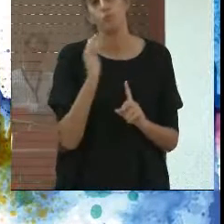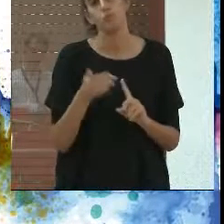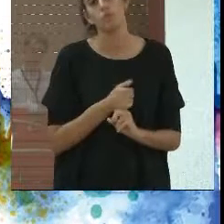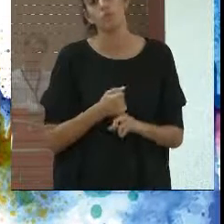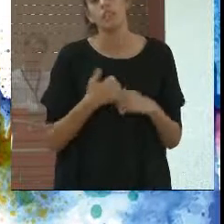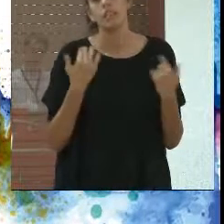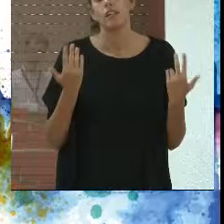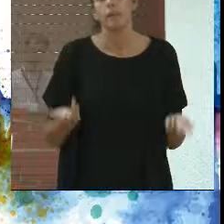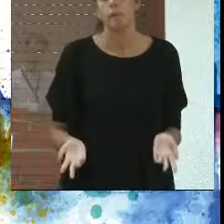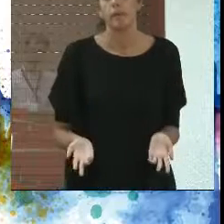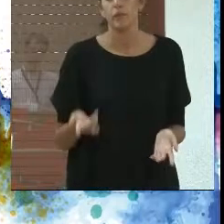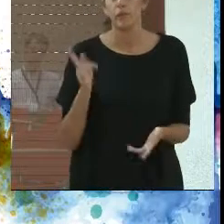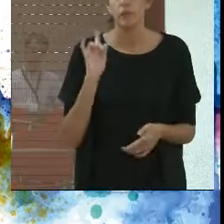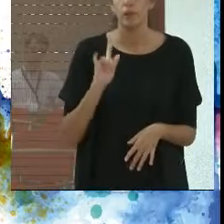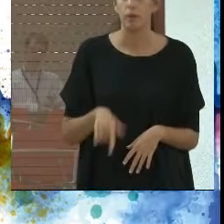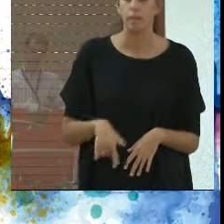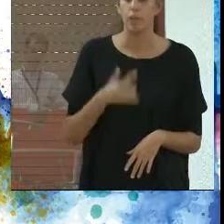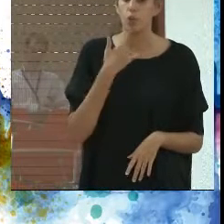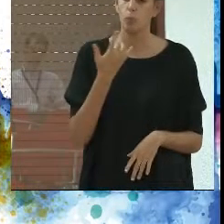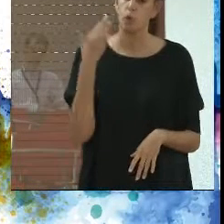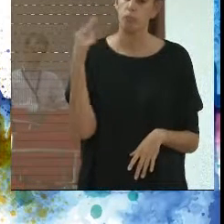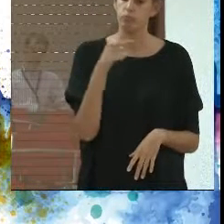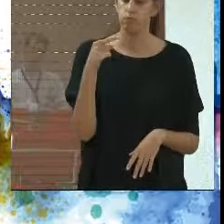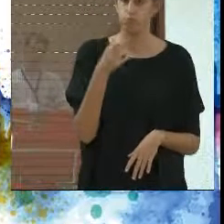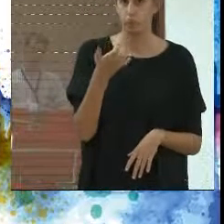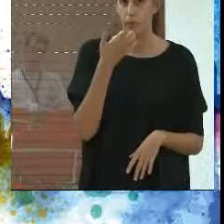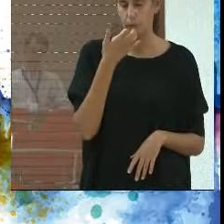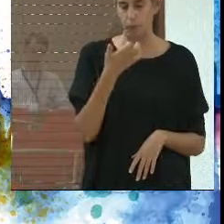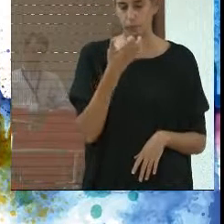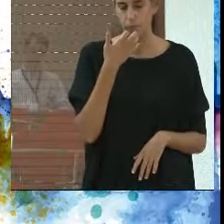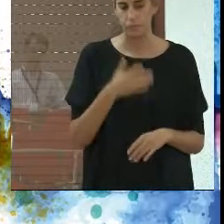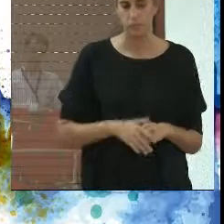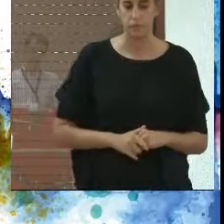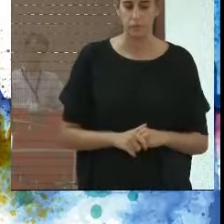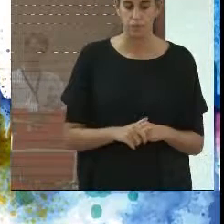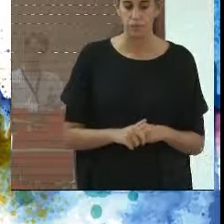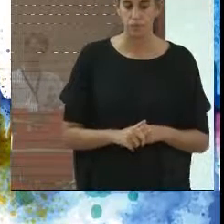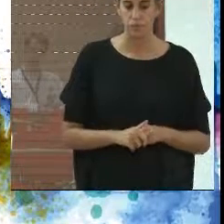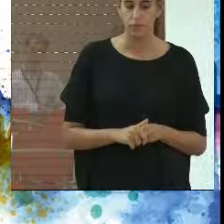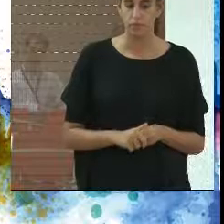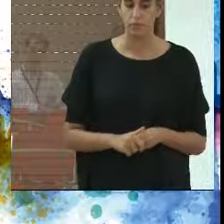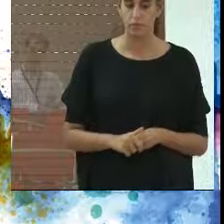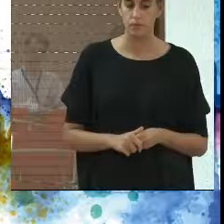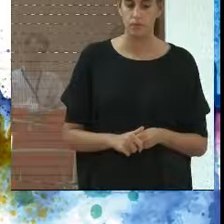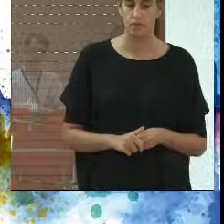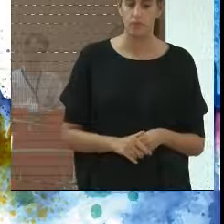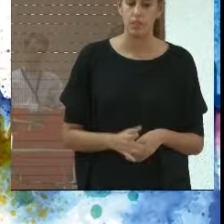up with good solutions, but there were some drawbacks. For example,